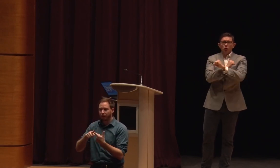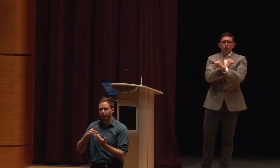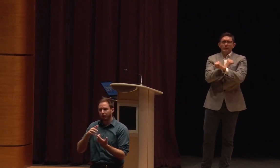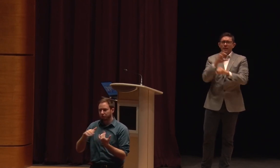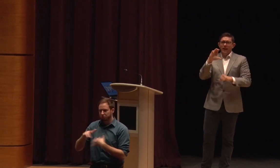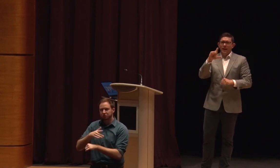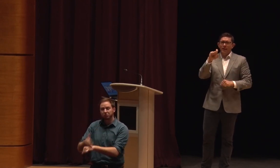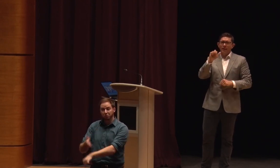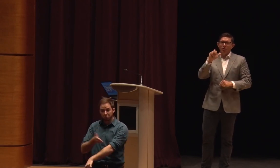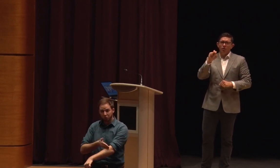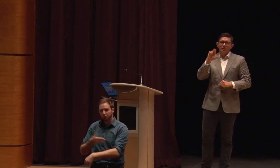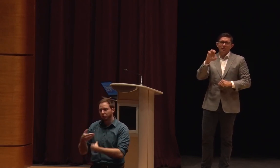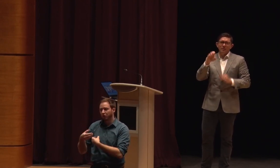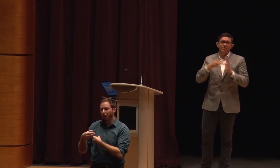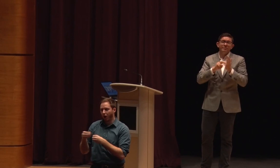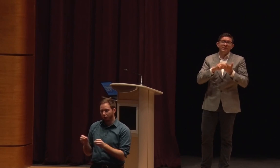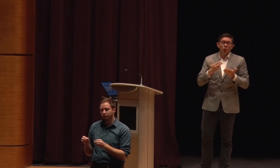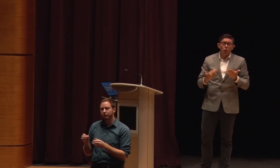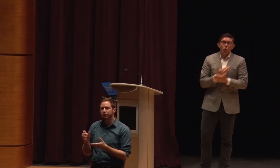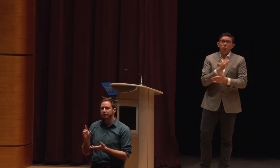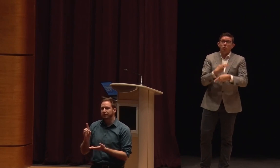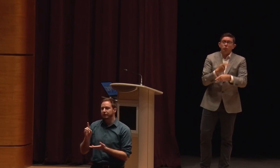office had a little bit of a strict